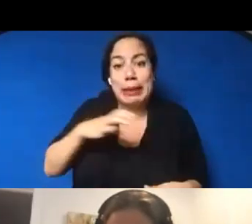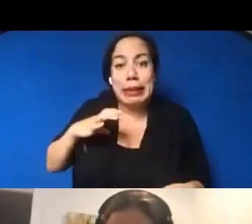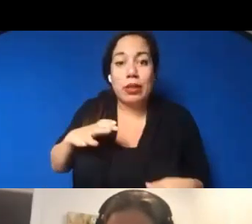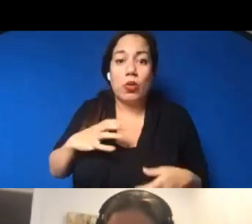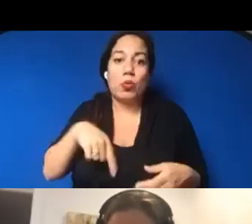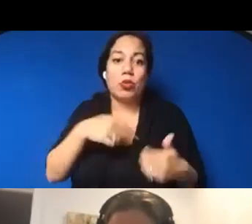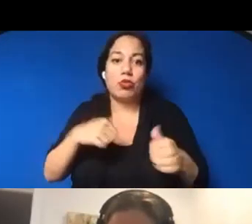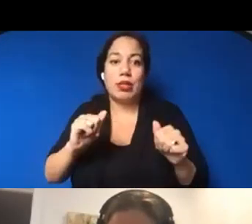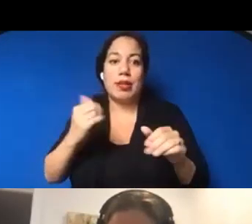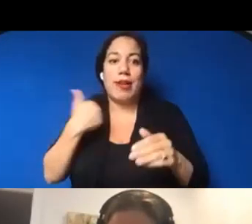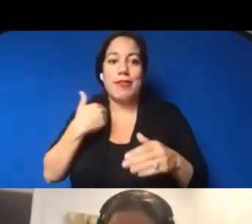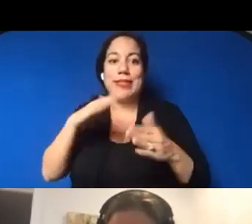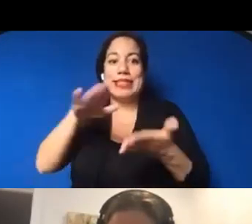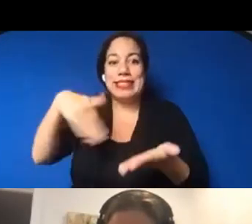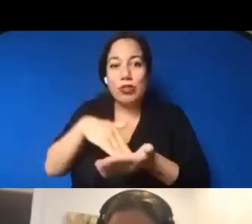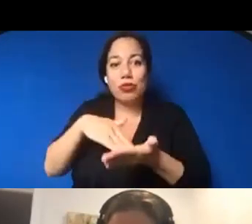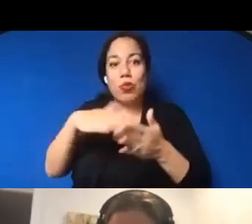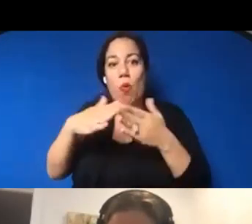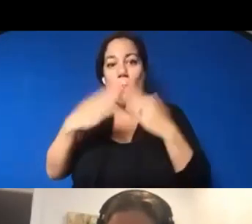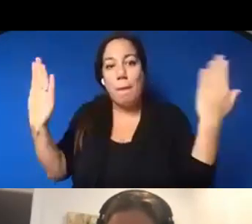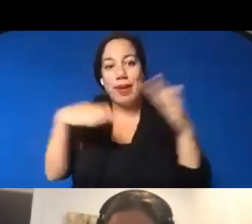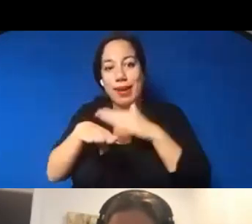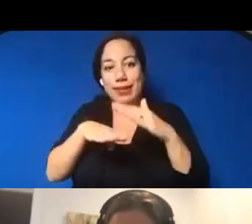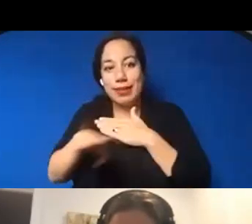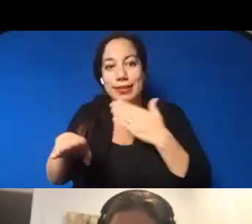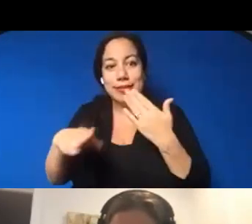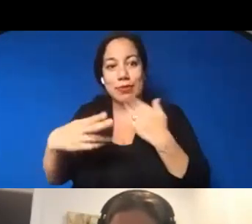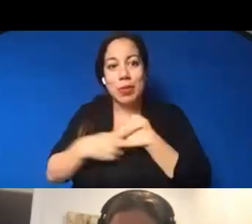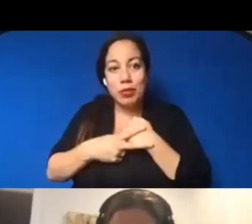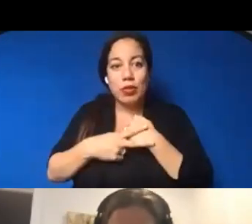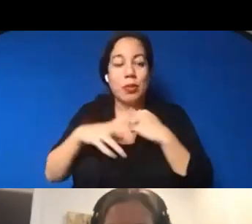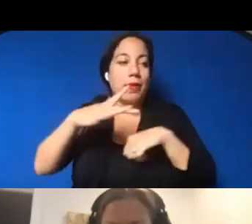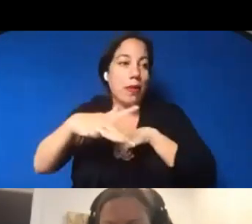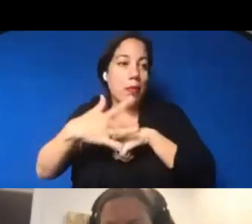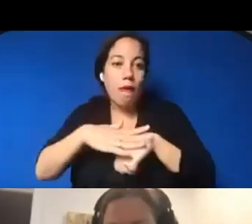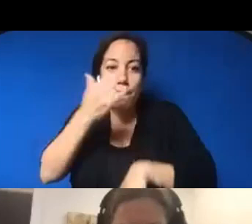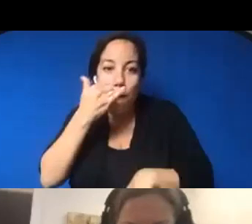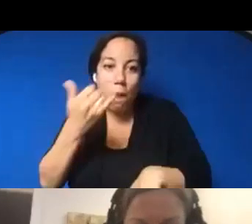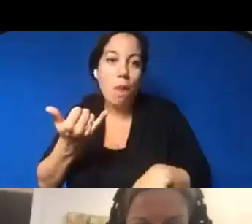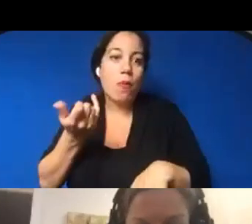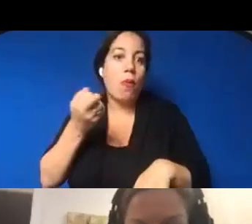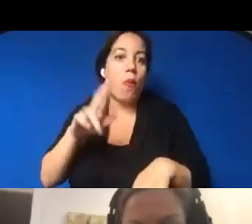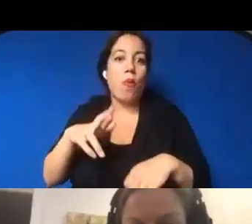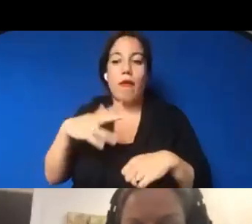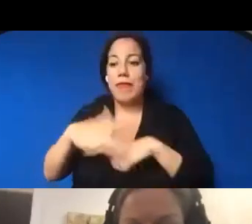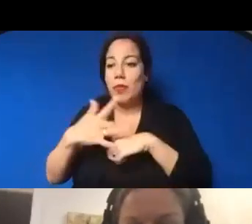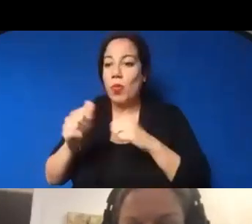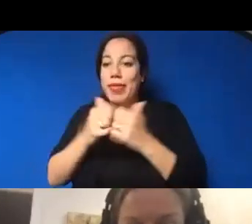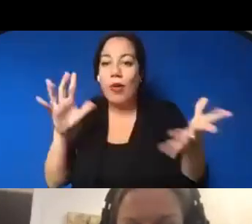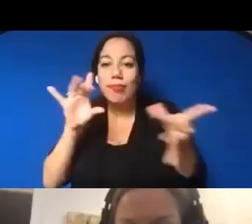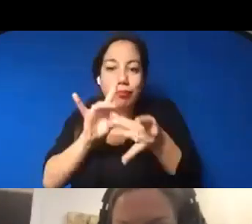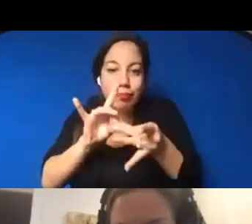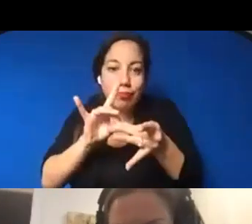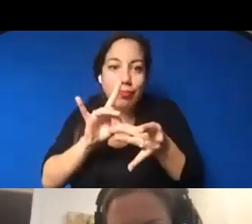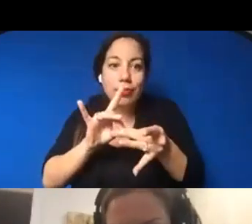central open access repository that will be available on mobile phones, that will be available without connectivity, that will be available also for